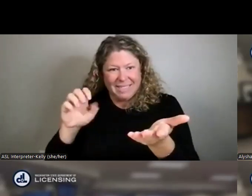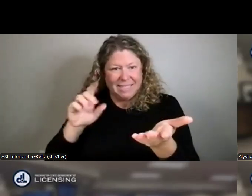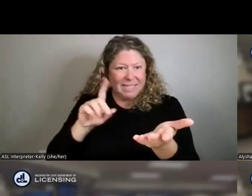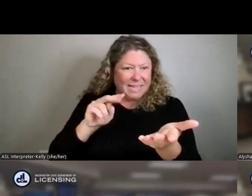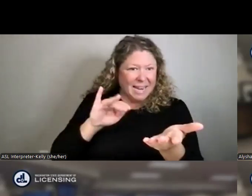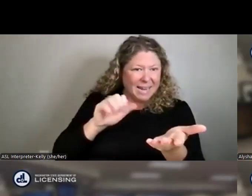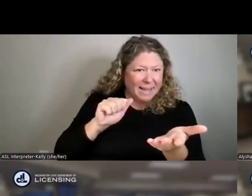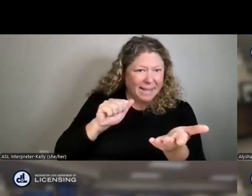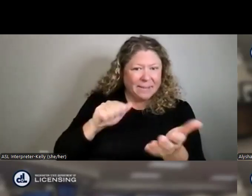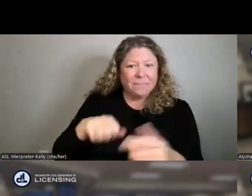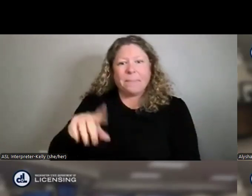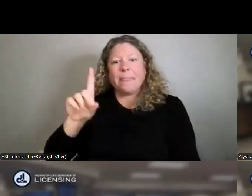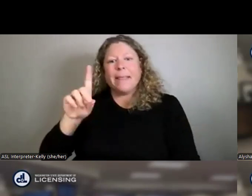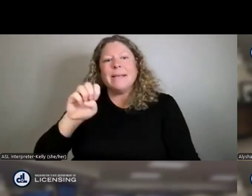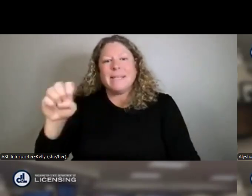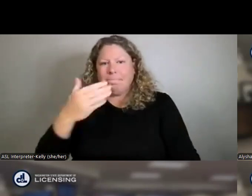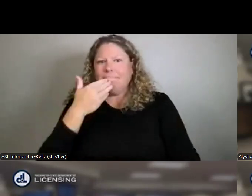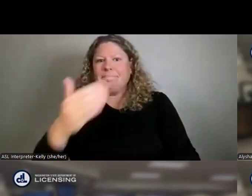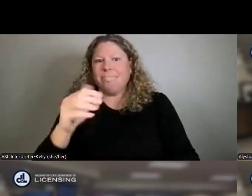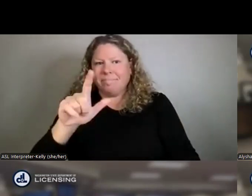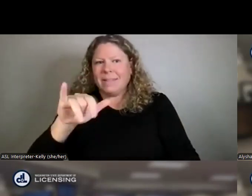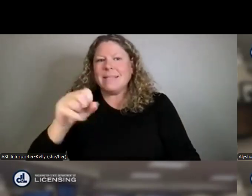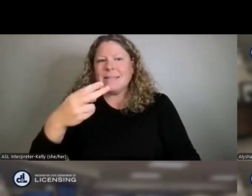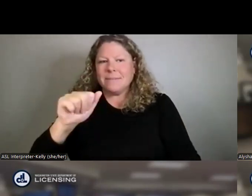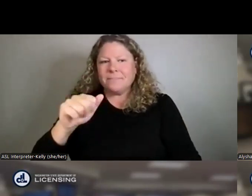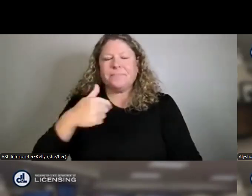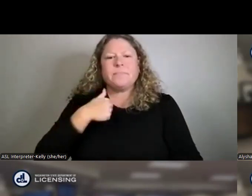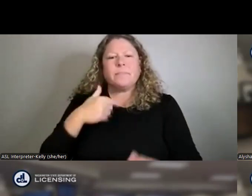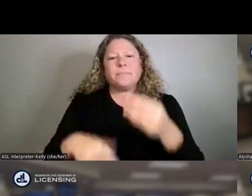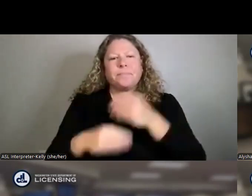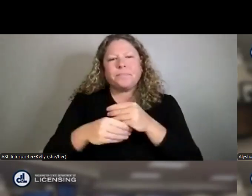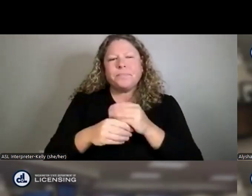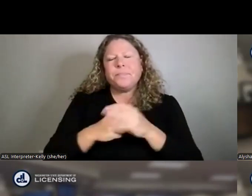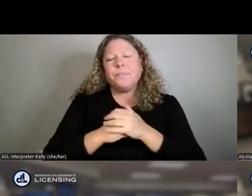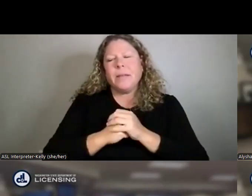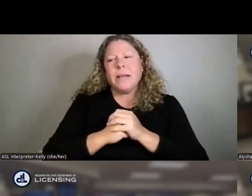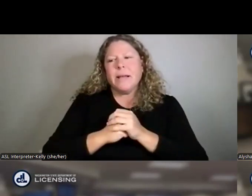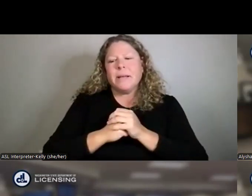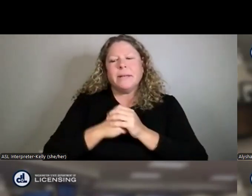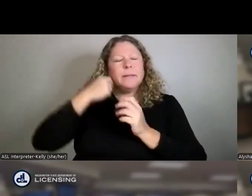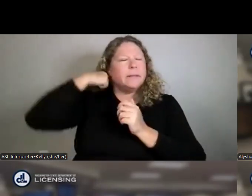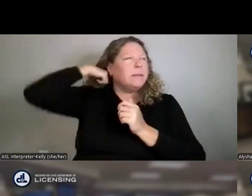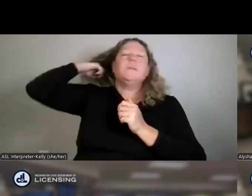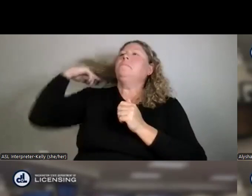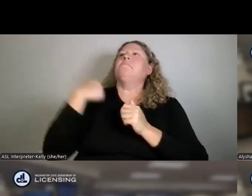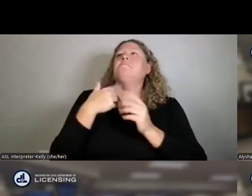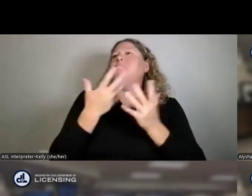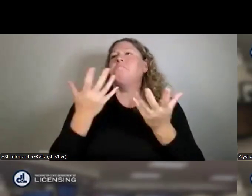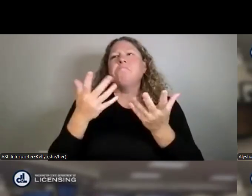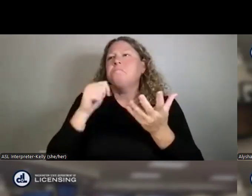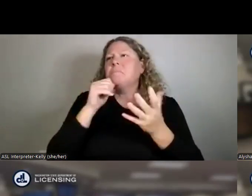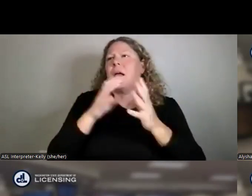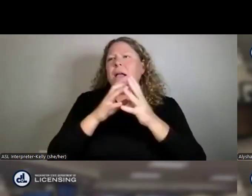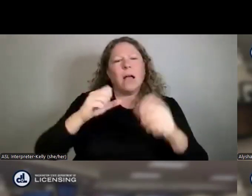I would add, thank you, Alicia. I would add that I didn't receive a ton of resistance